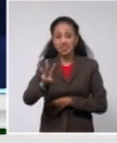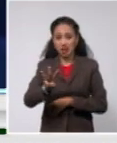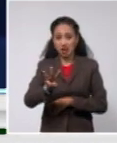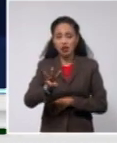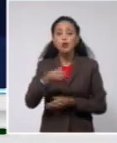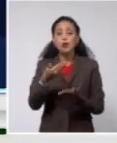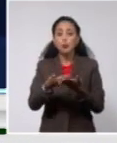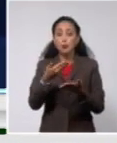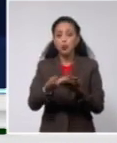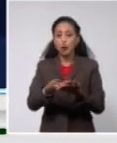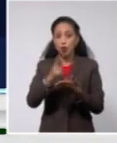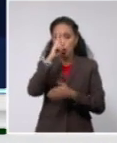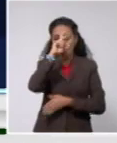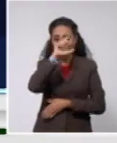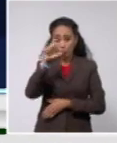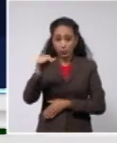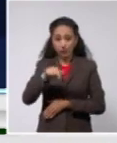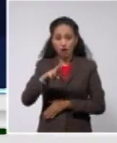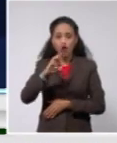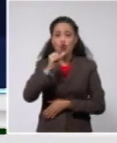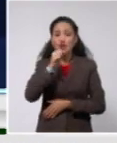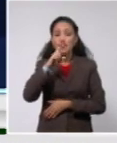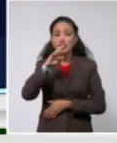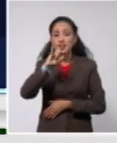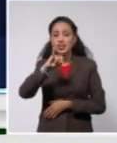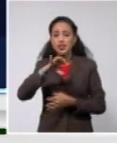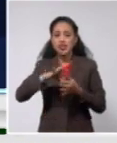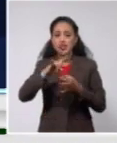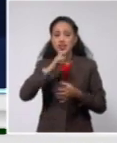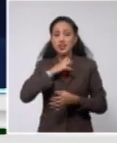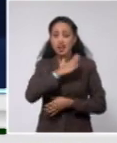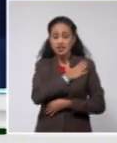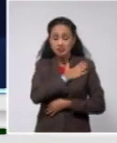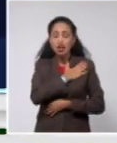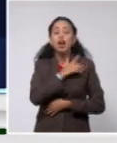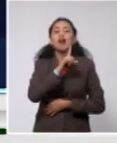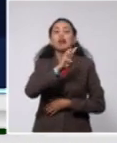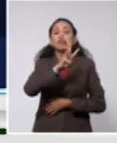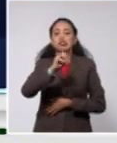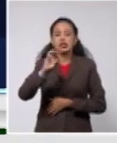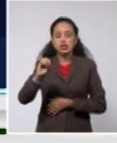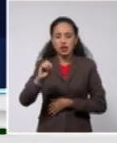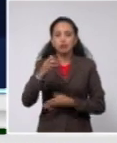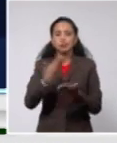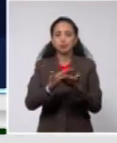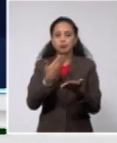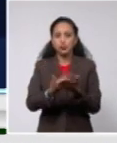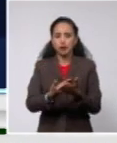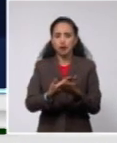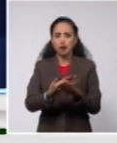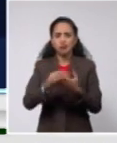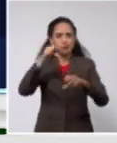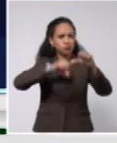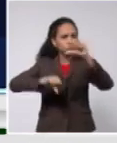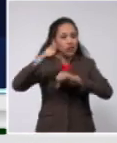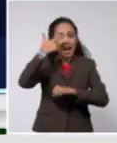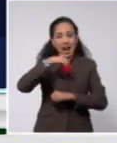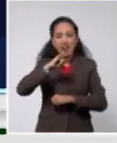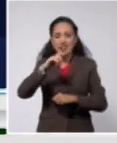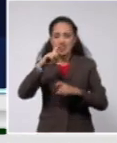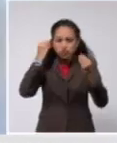215 in the National Center for Genetics, and 179 in the Manuel Fajardo